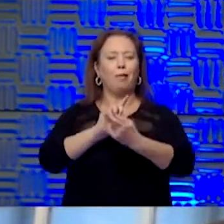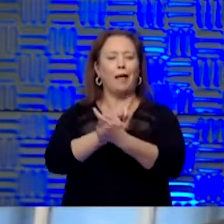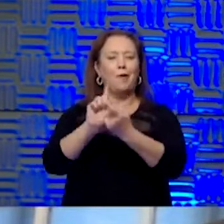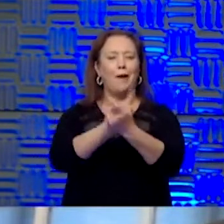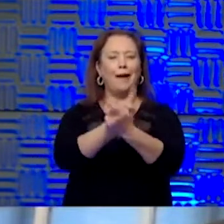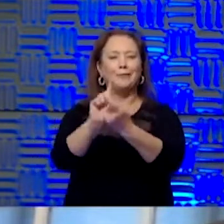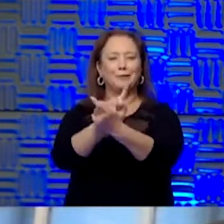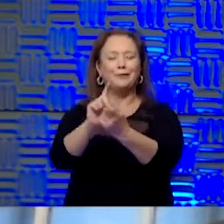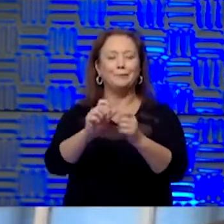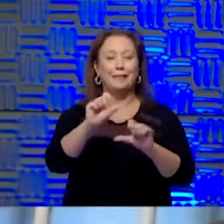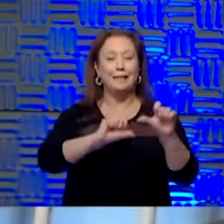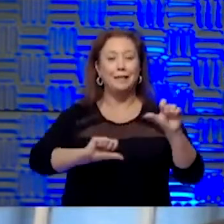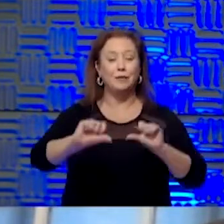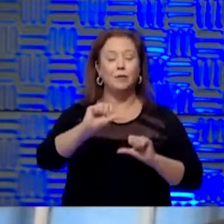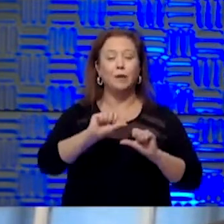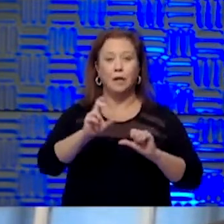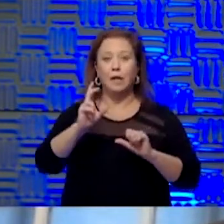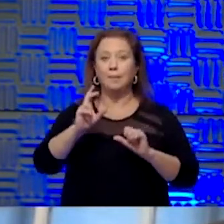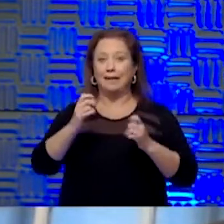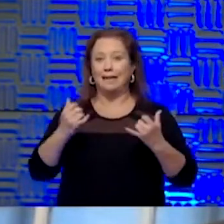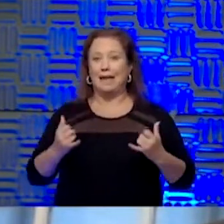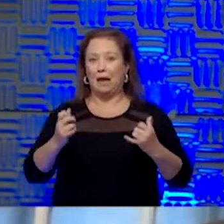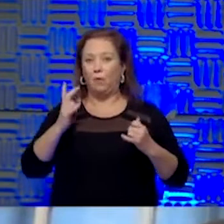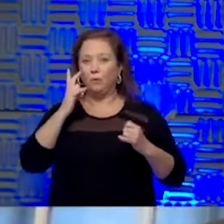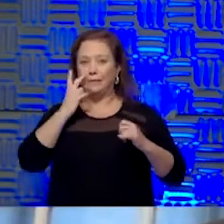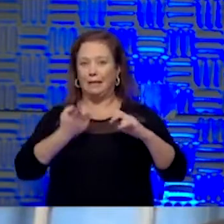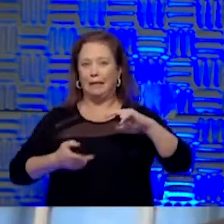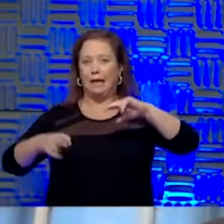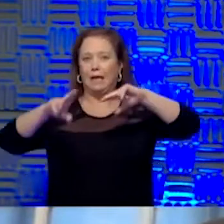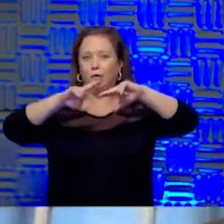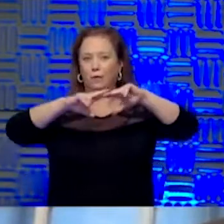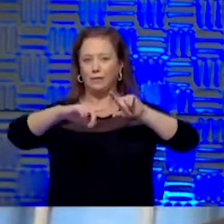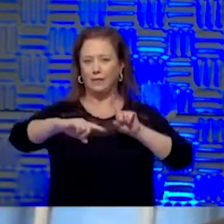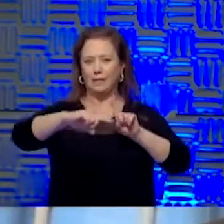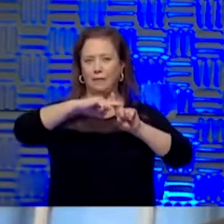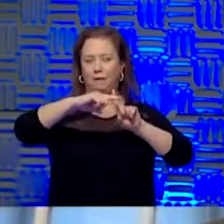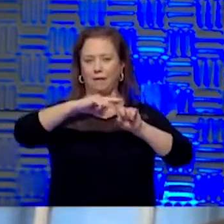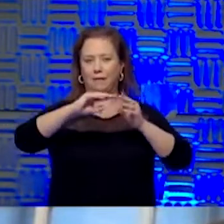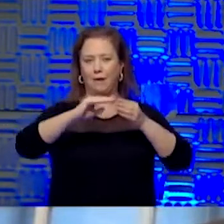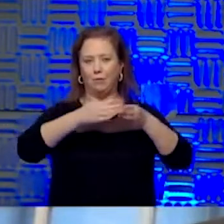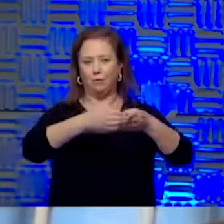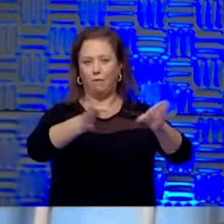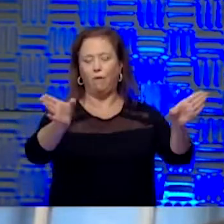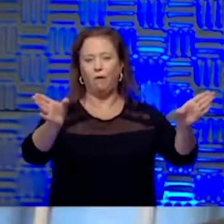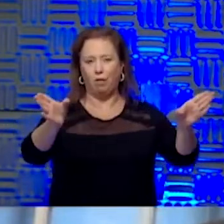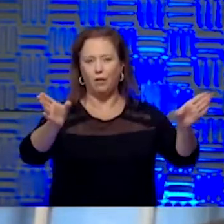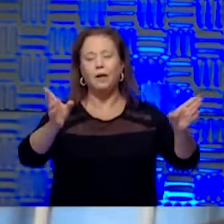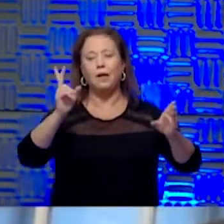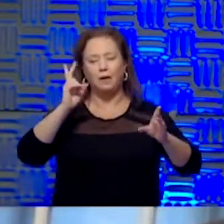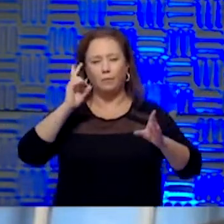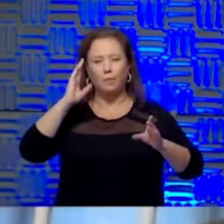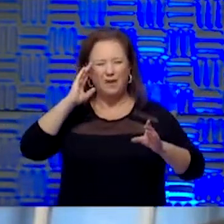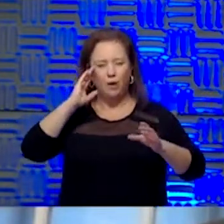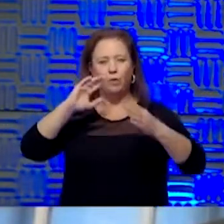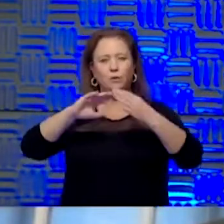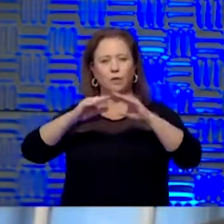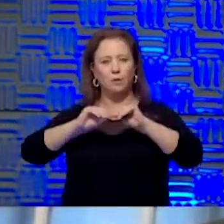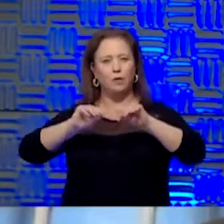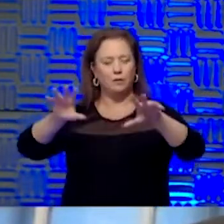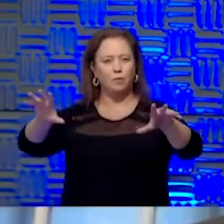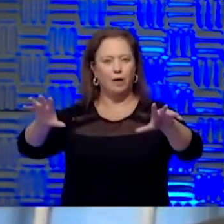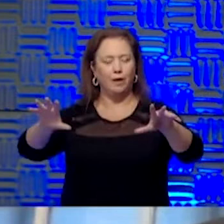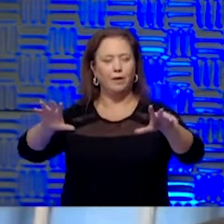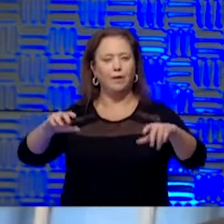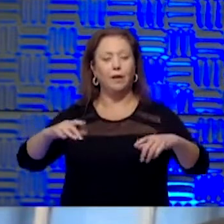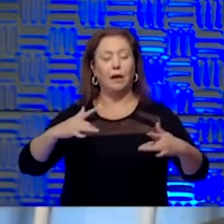seeing definitely a rise in the number of positive cases overall, and we know there's community spread, there is concern